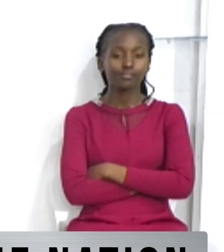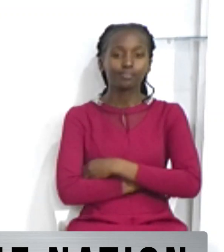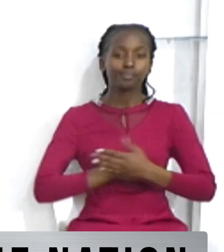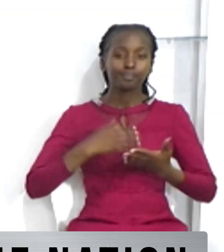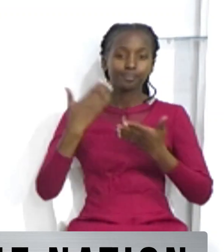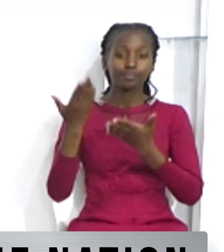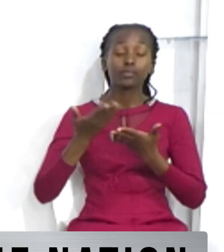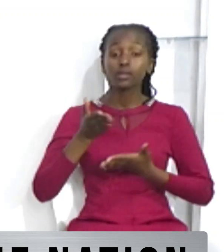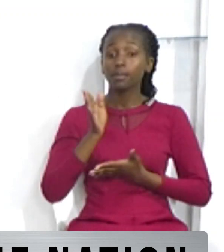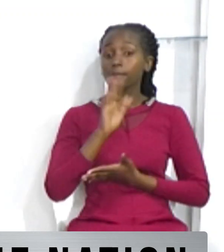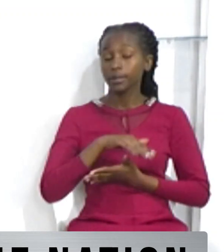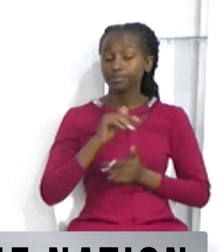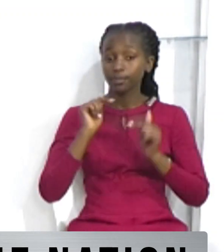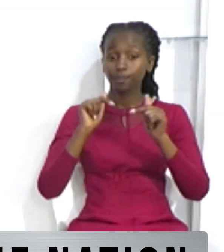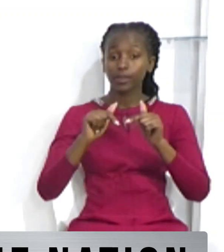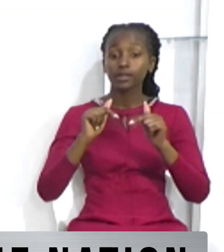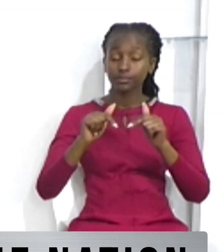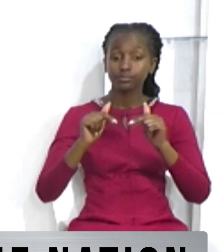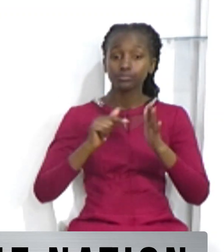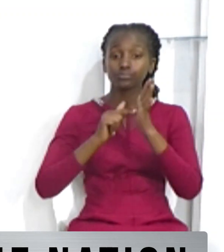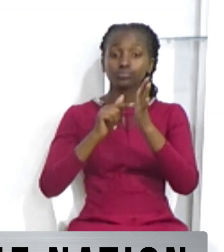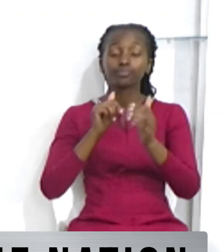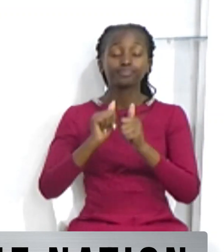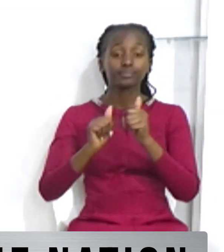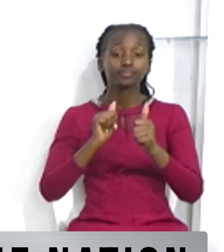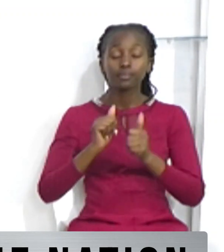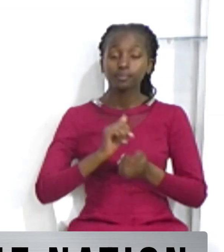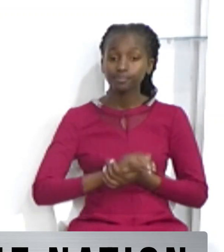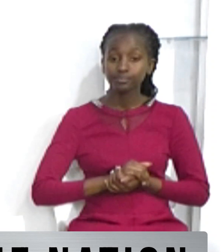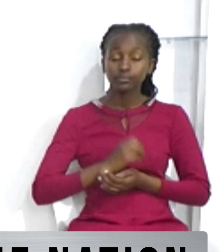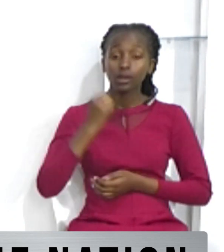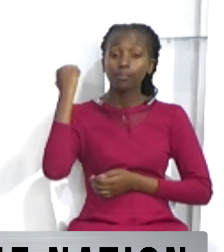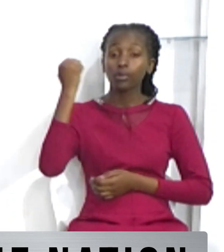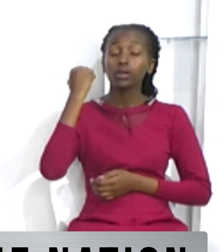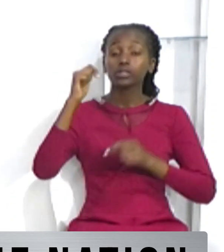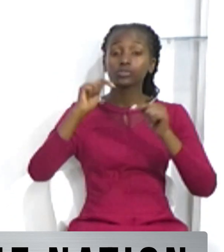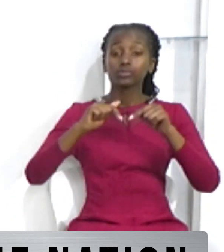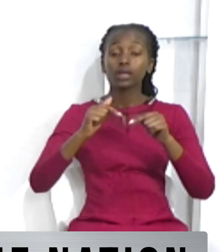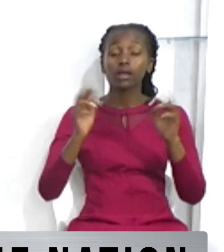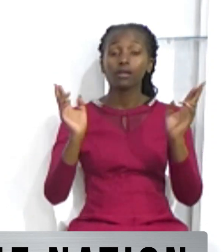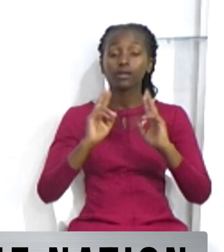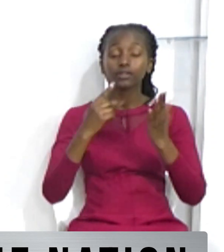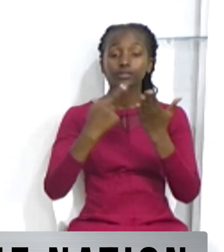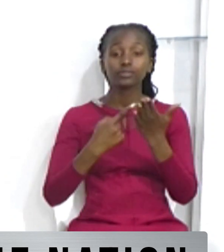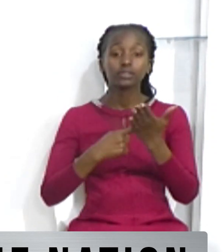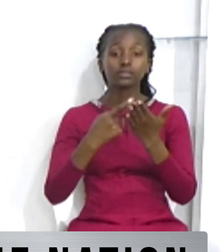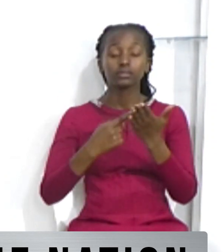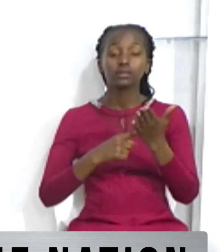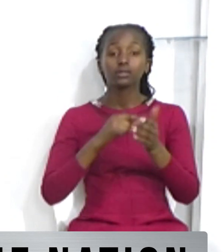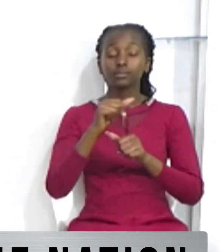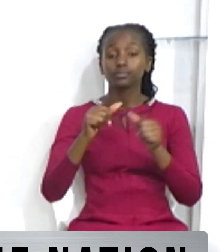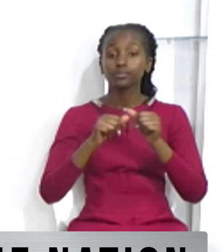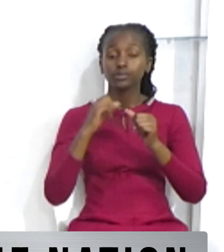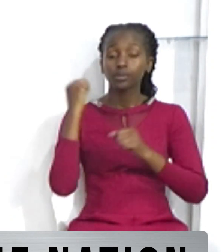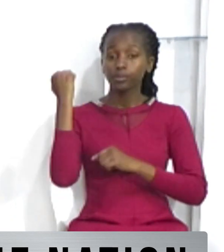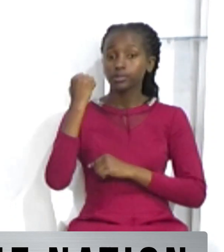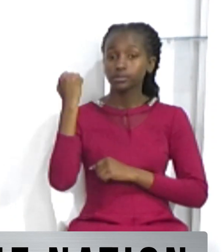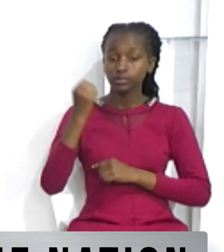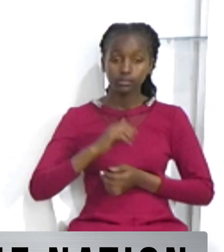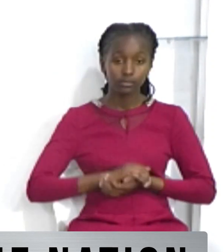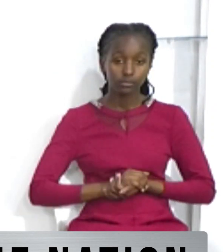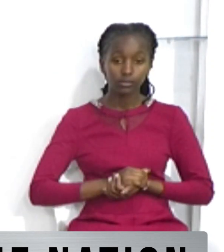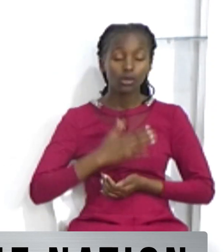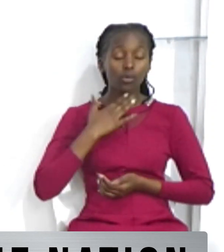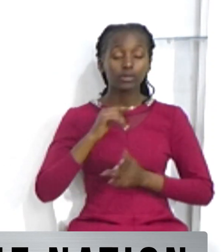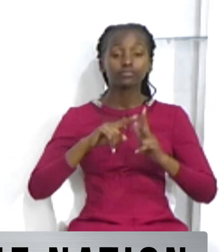Welcome back. This is Politics Today. Hapa tunachapa siasa. Let me begin with our